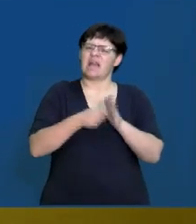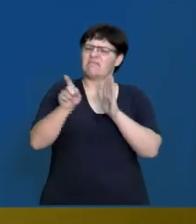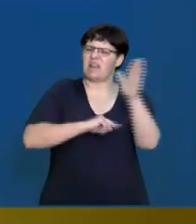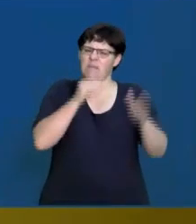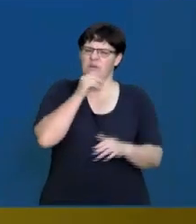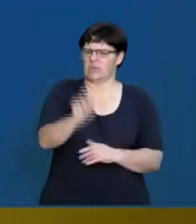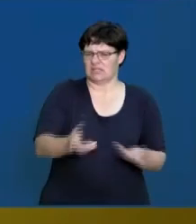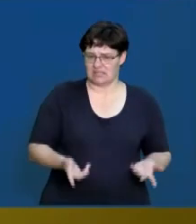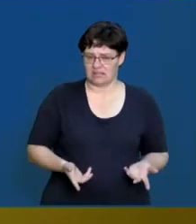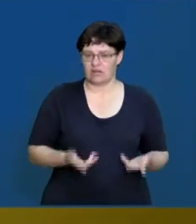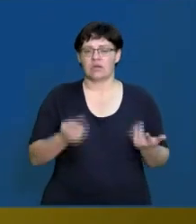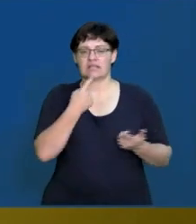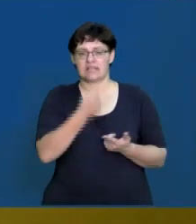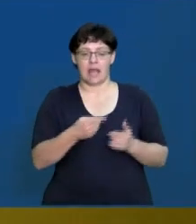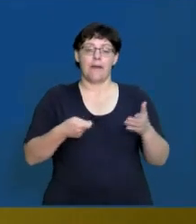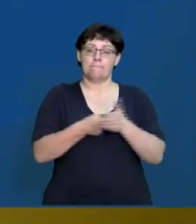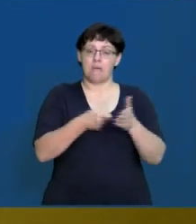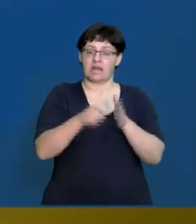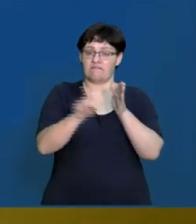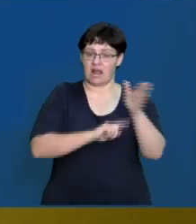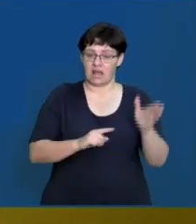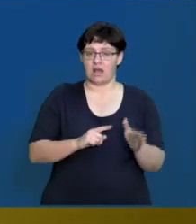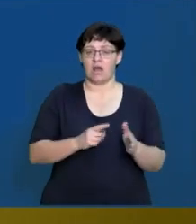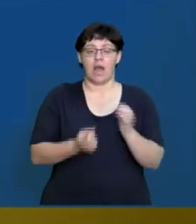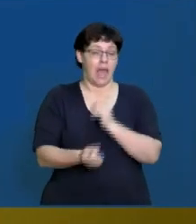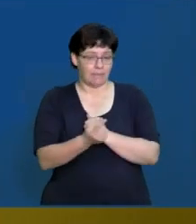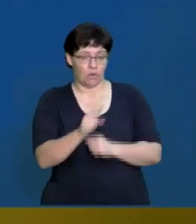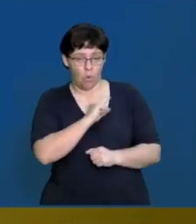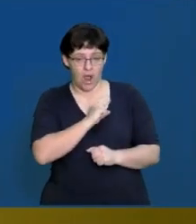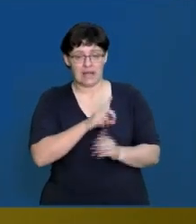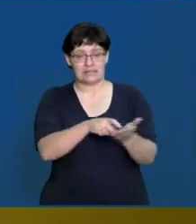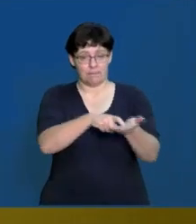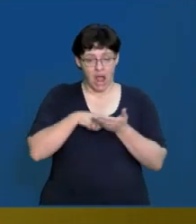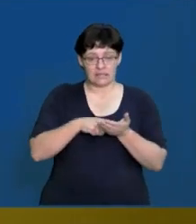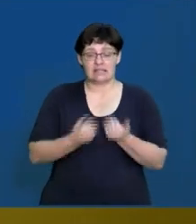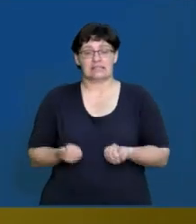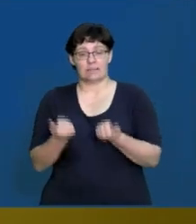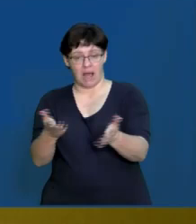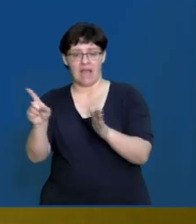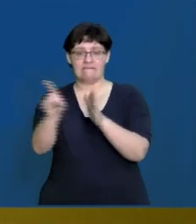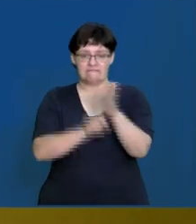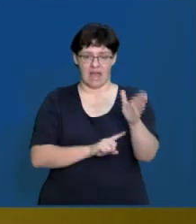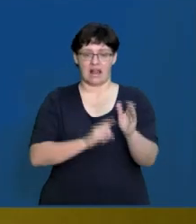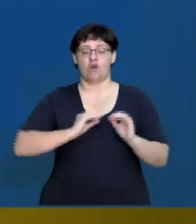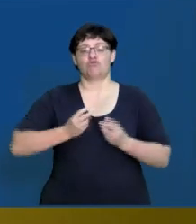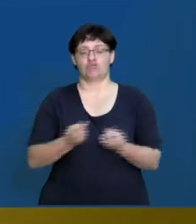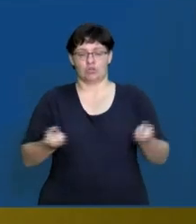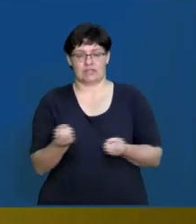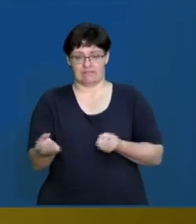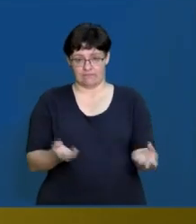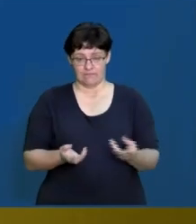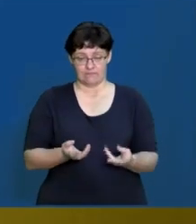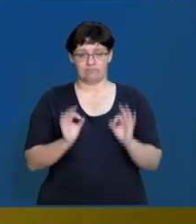failure is. So you can go something like, market failure occurs when the forces of demand and supply fail to allocate